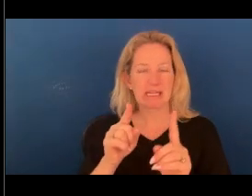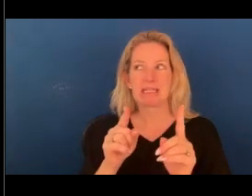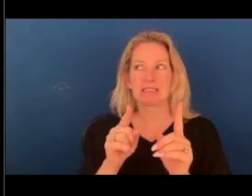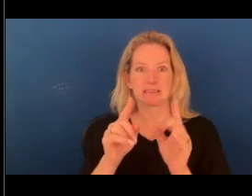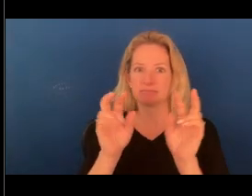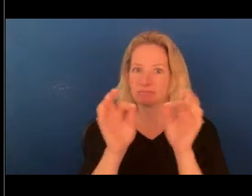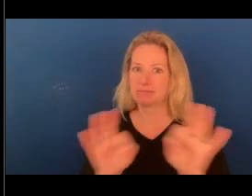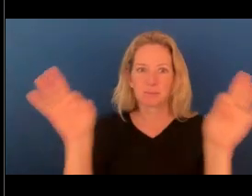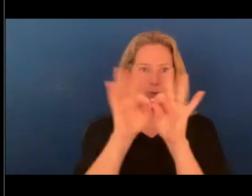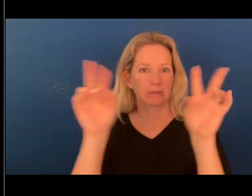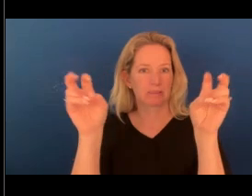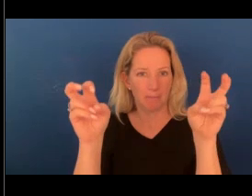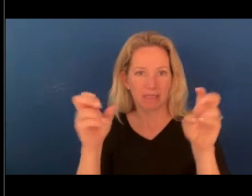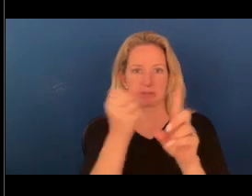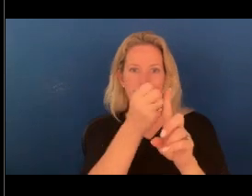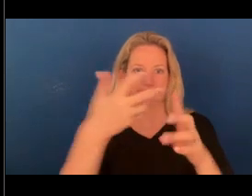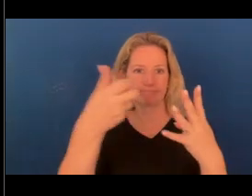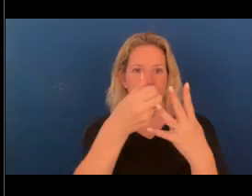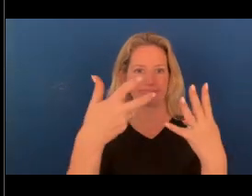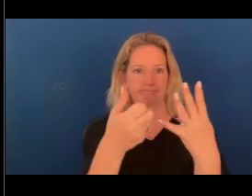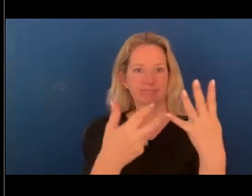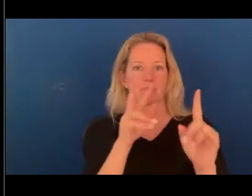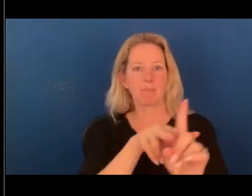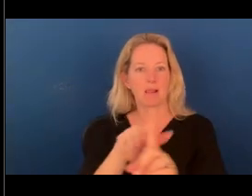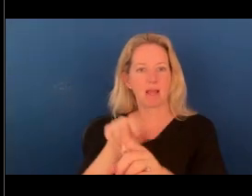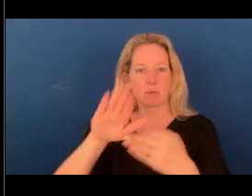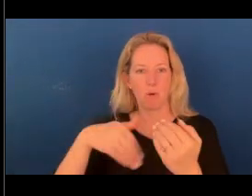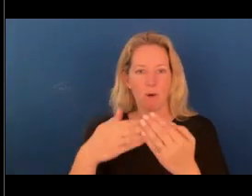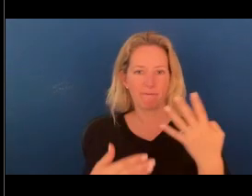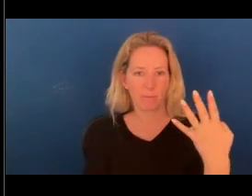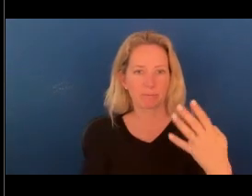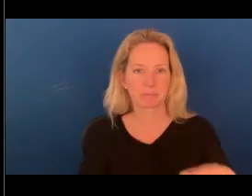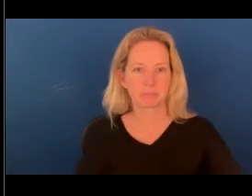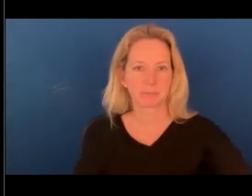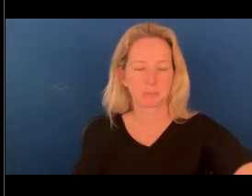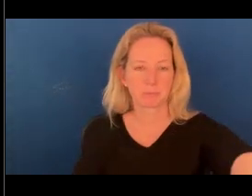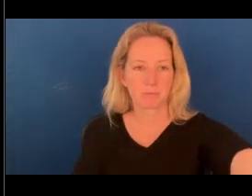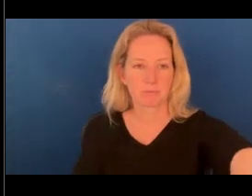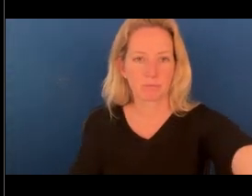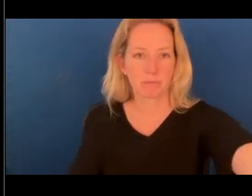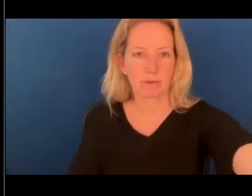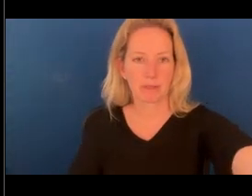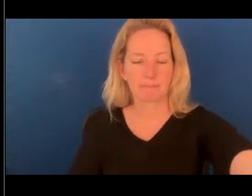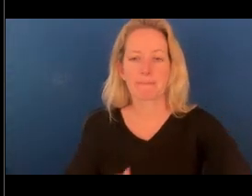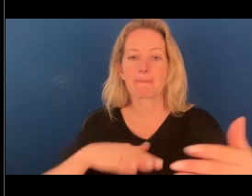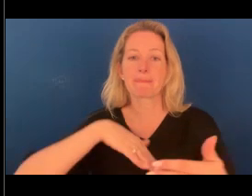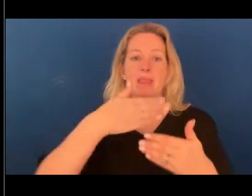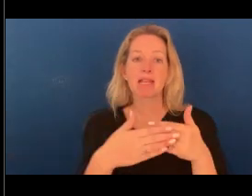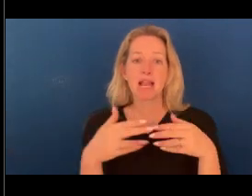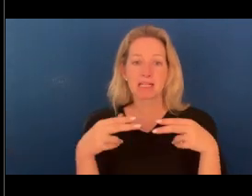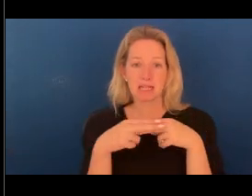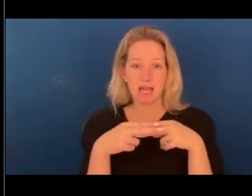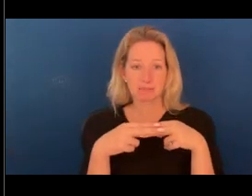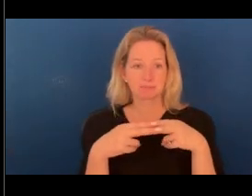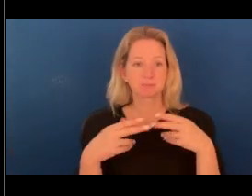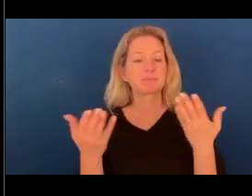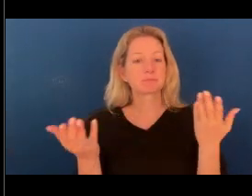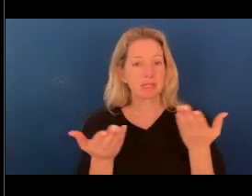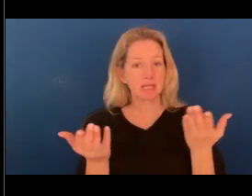that. I think it's my last slide. The next slide, please. So we're here to